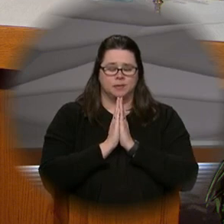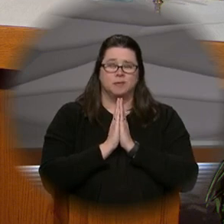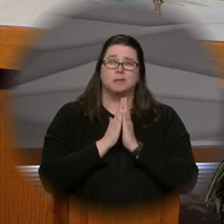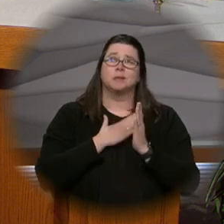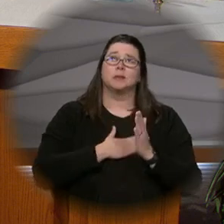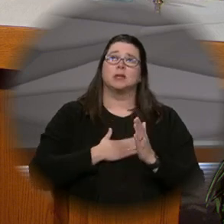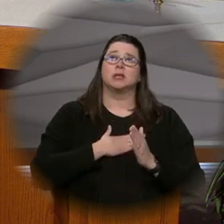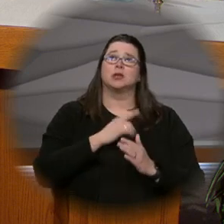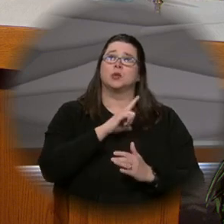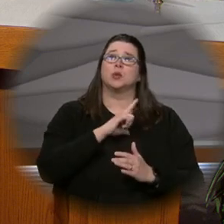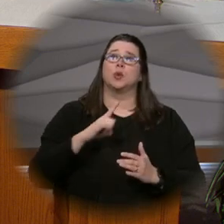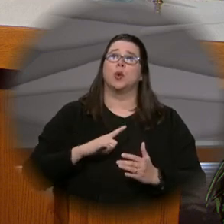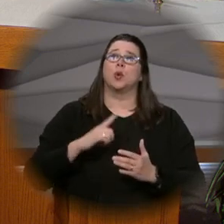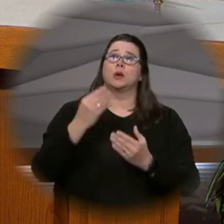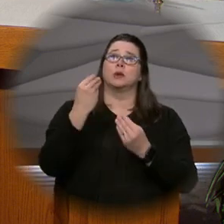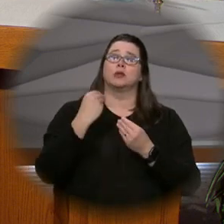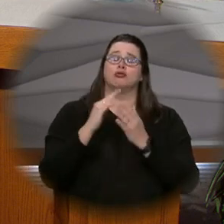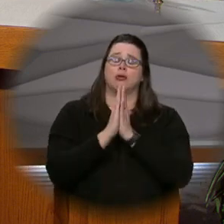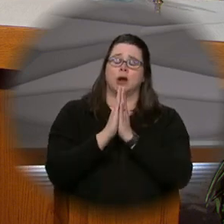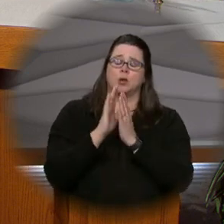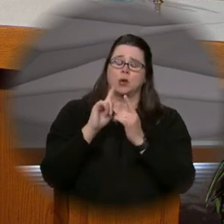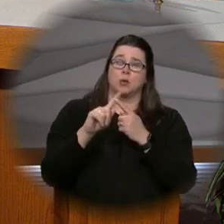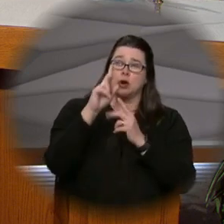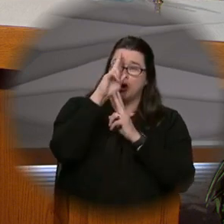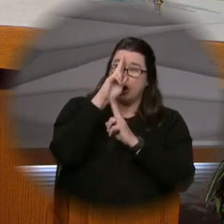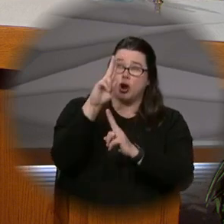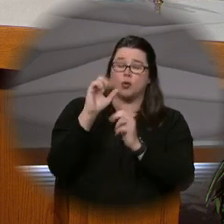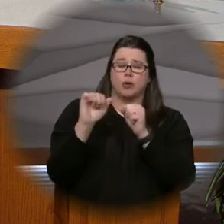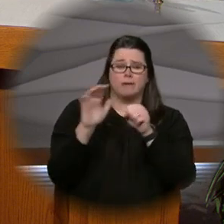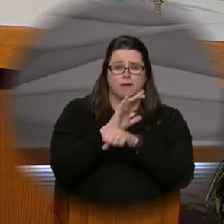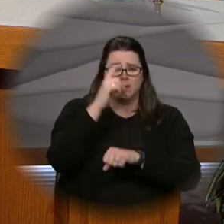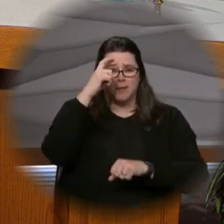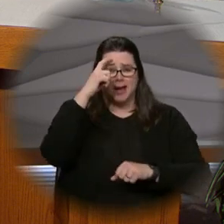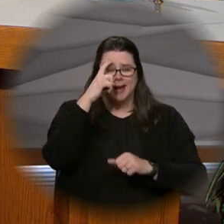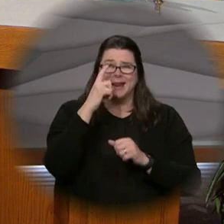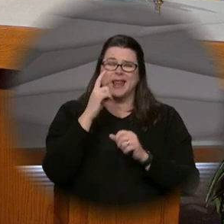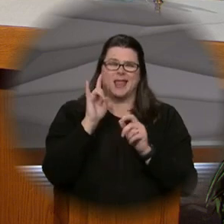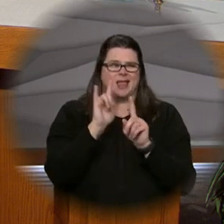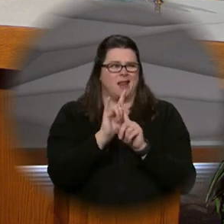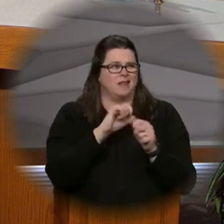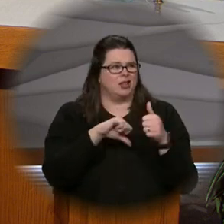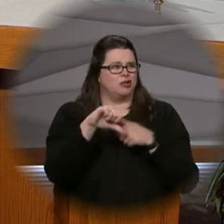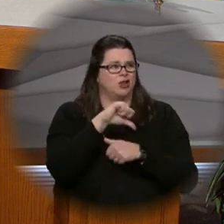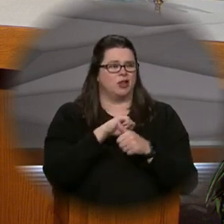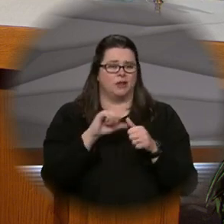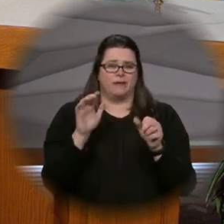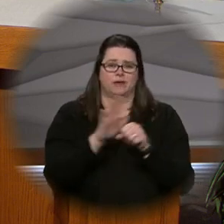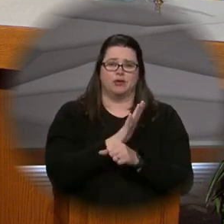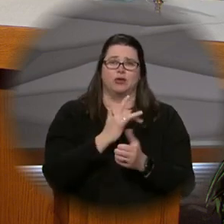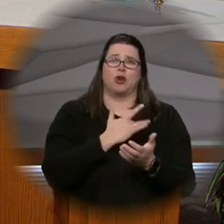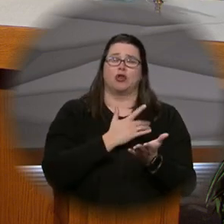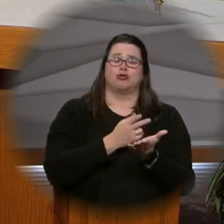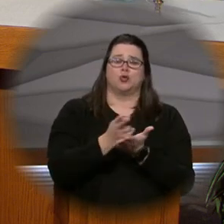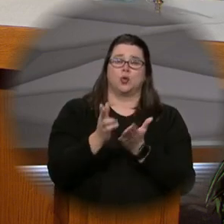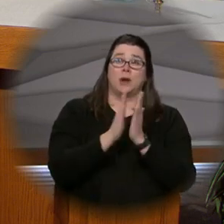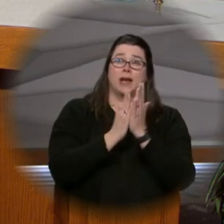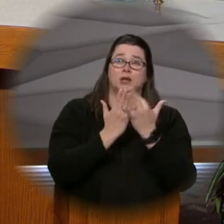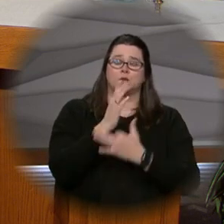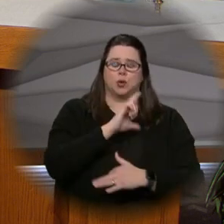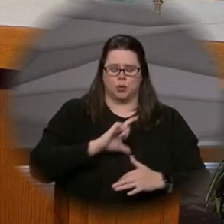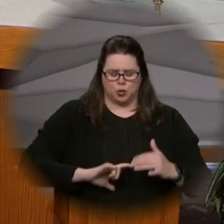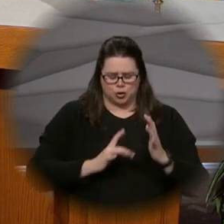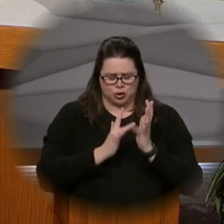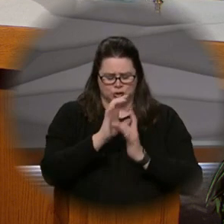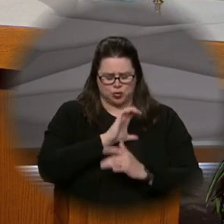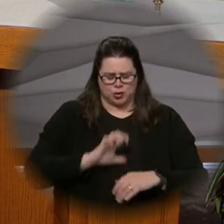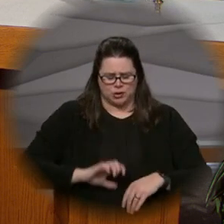Grant us, Lord our God, that we may honor you with all of our minds and love everyone in truth of heart. We ask this through our Lord